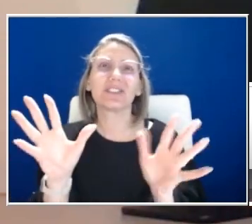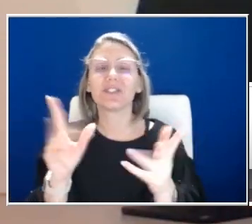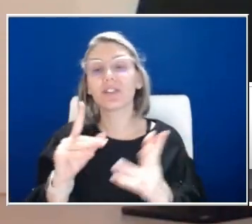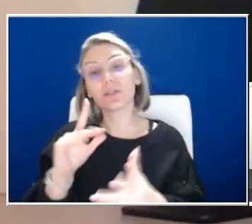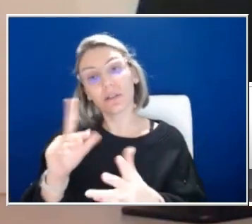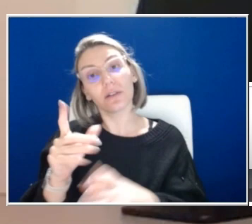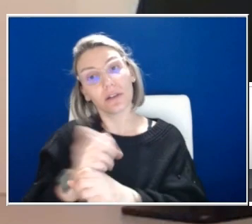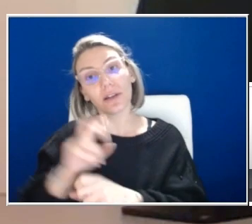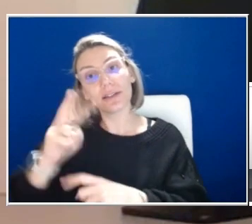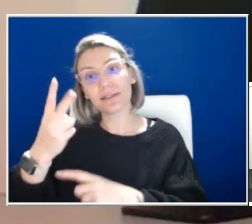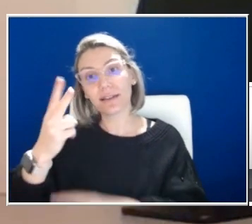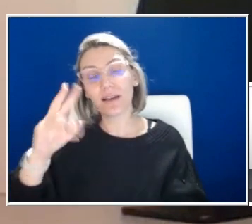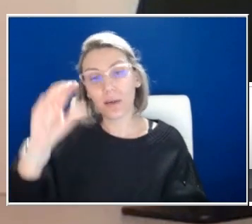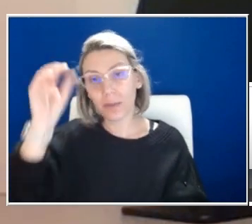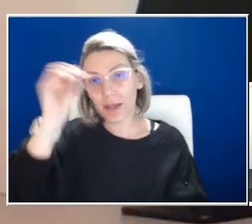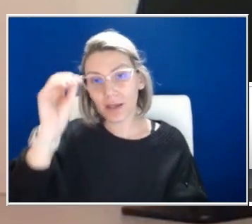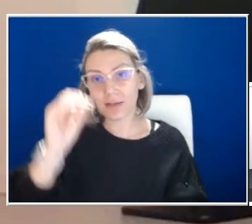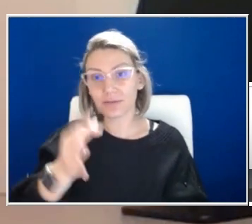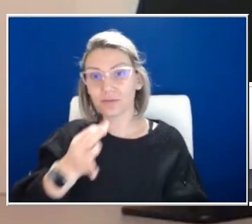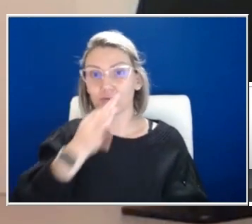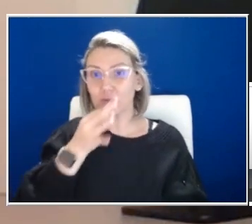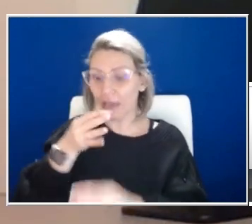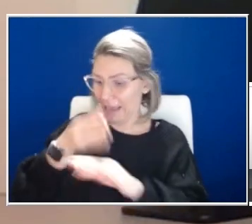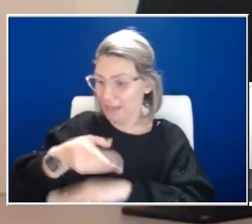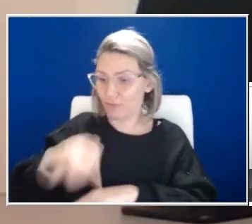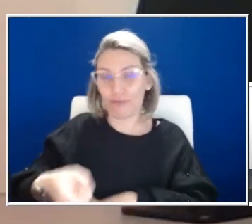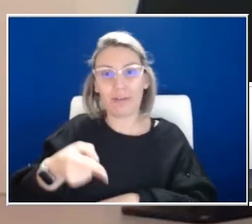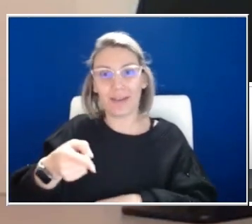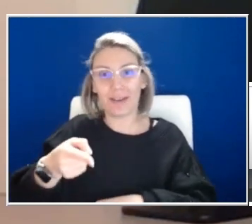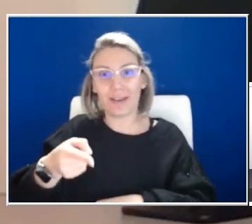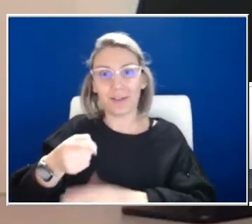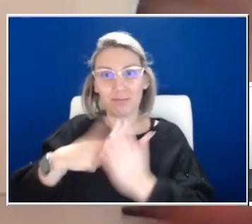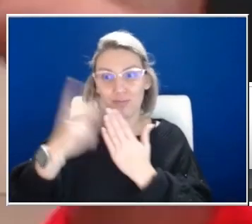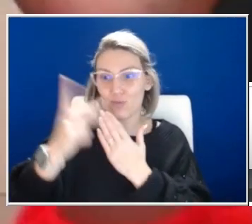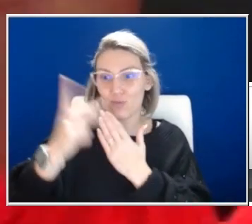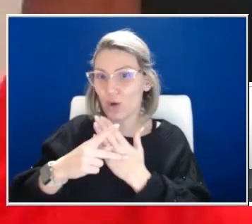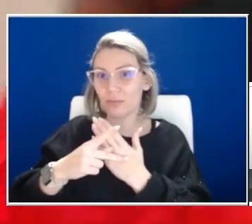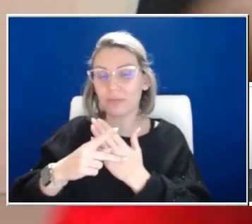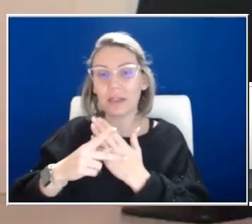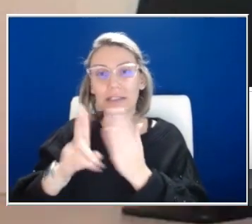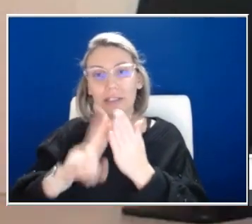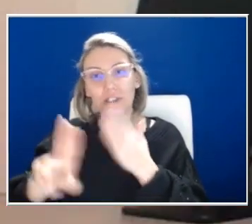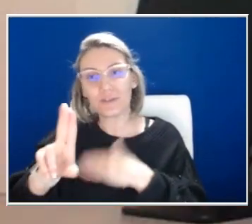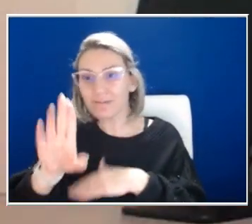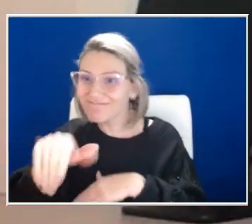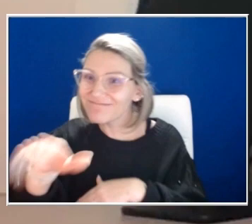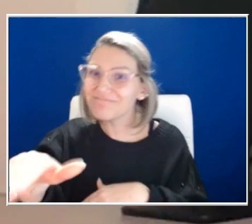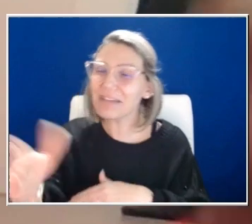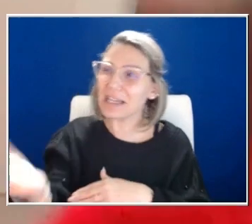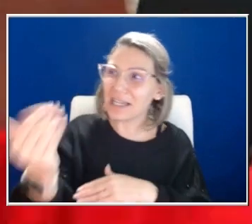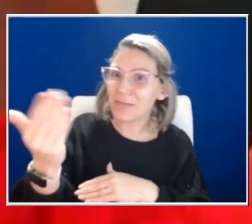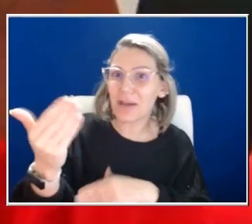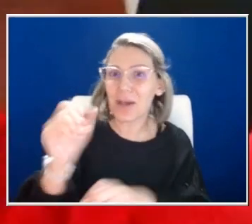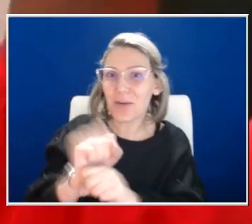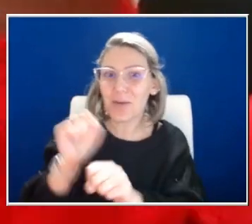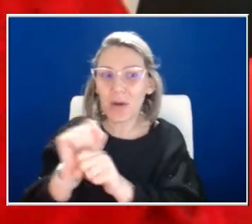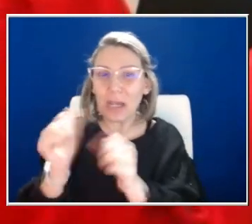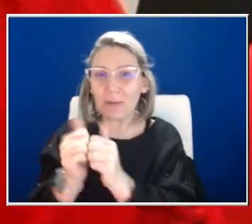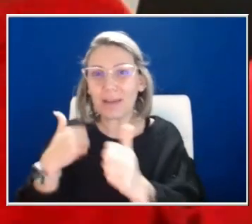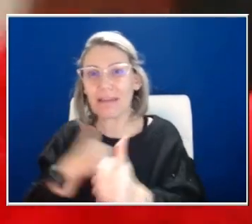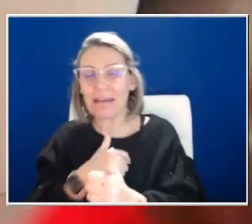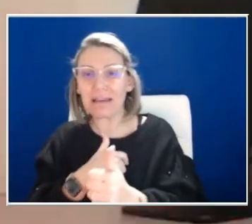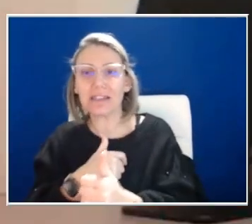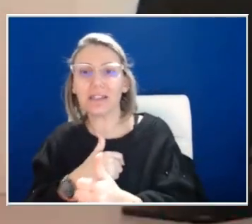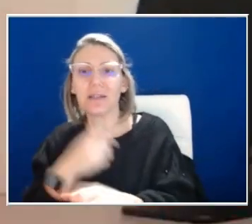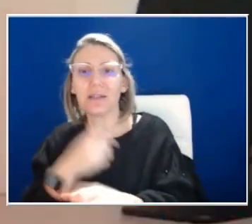soon, probably after this broadcast, the university gonna say, hey, Ms. Irvin, come on over here and just work with us. We're just gonna make sure